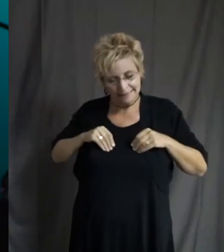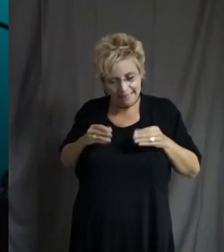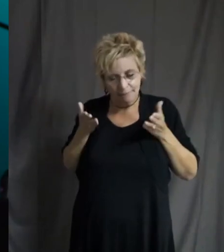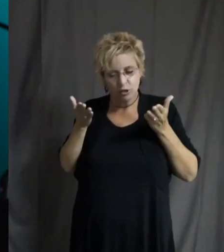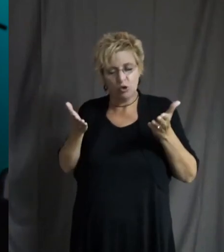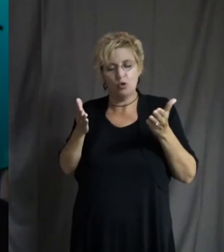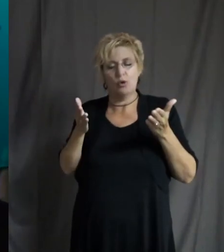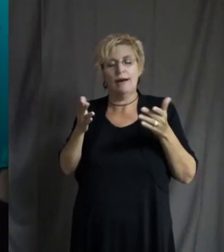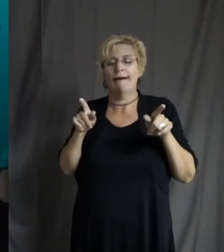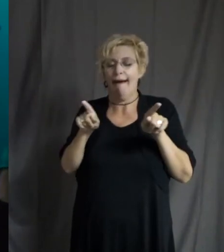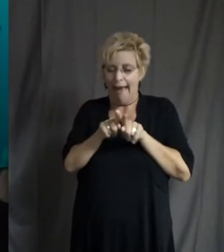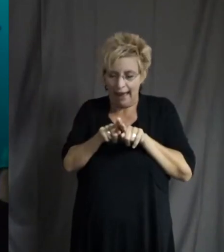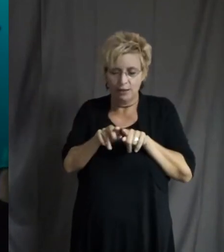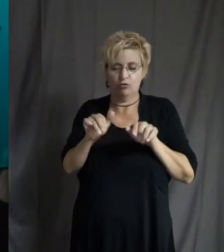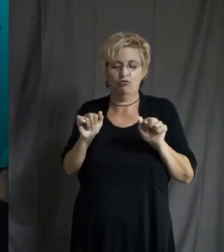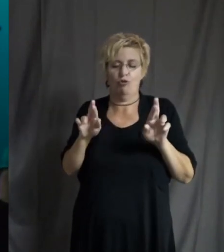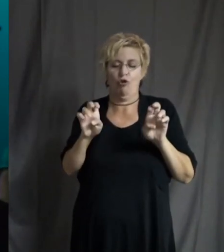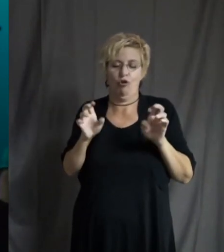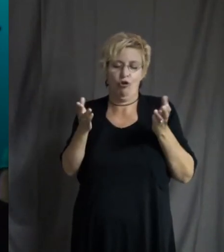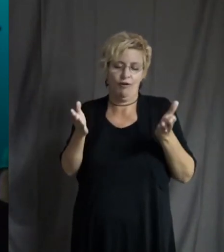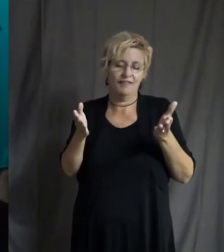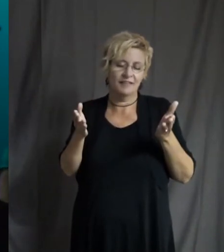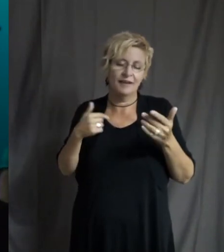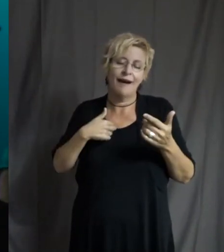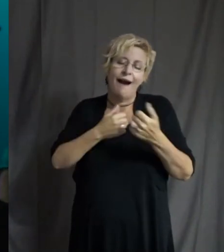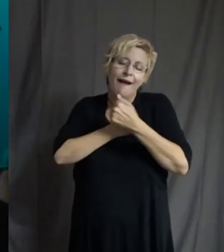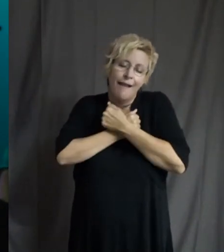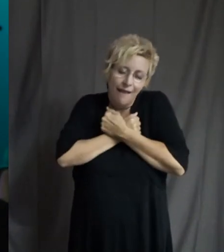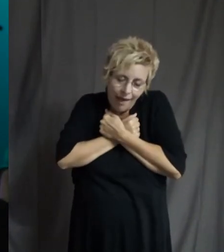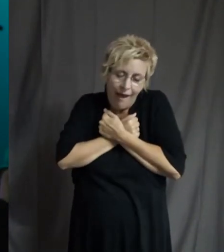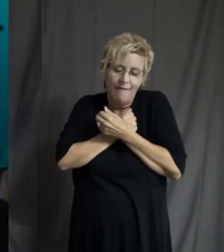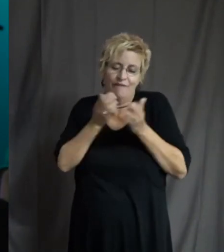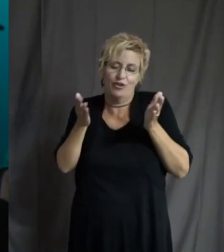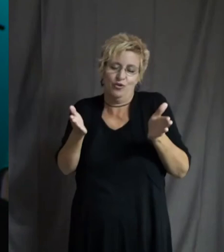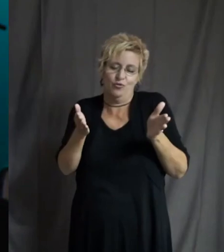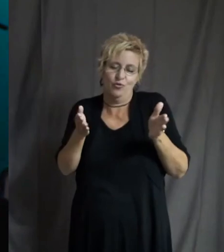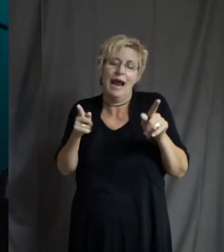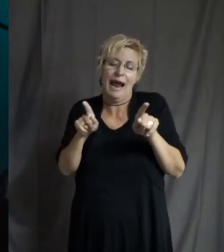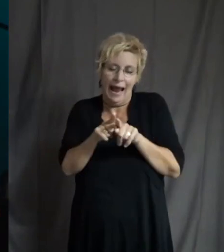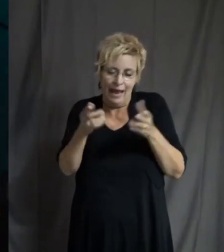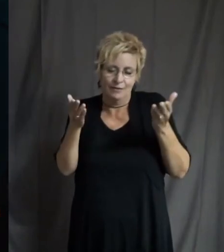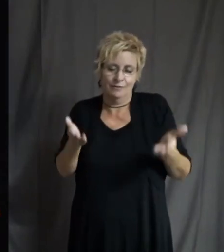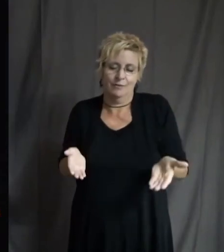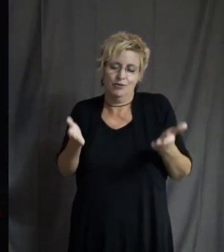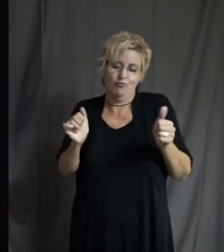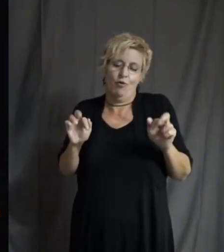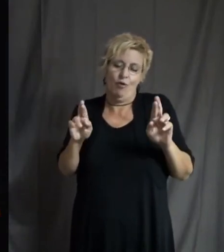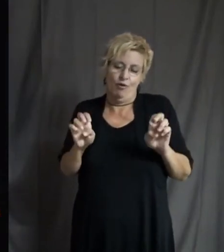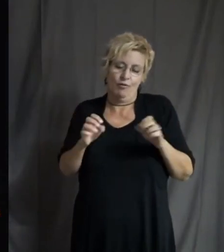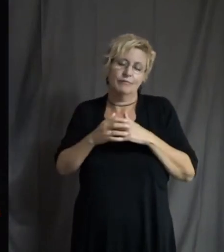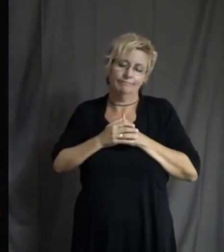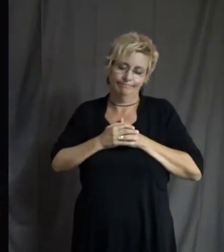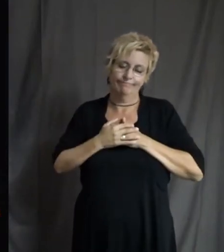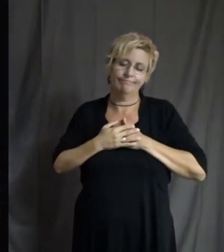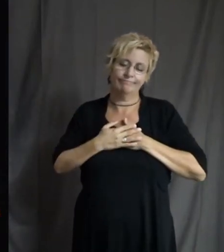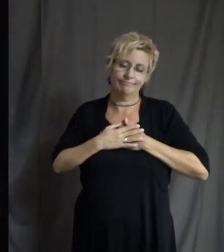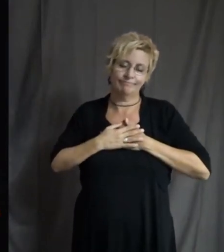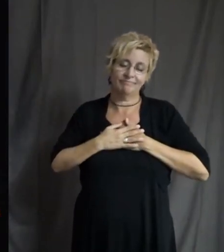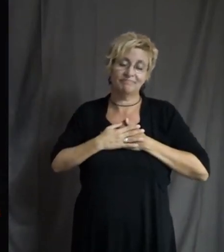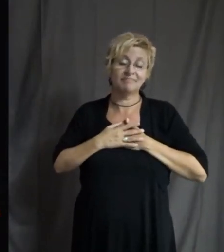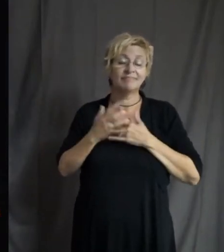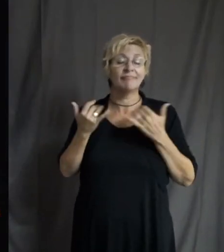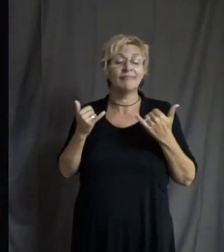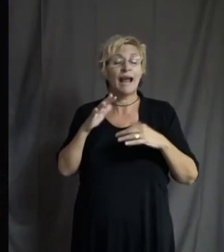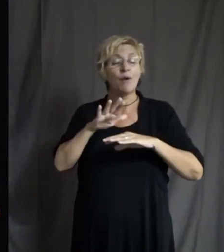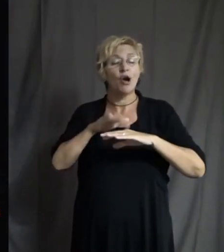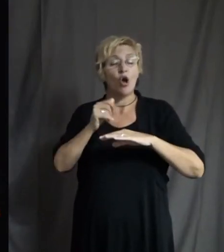you should be, and I accept you as you are. I love you as you